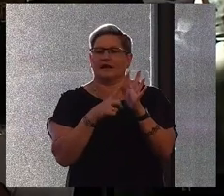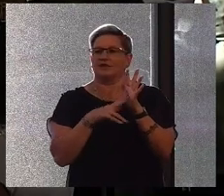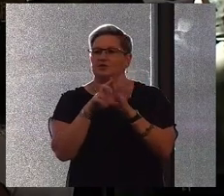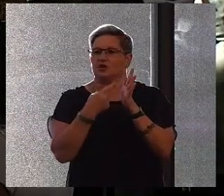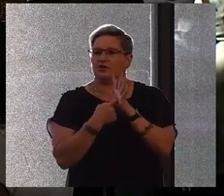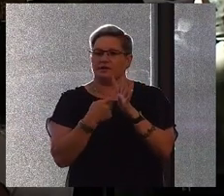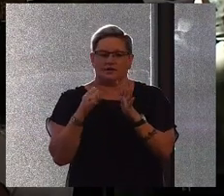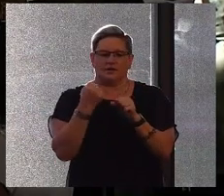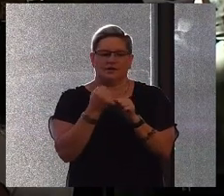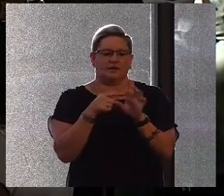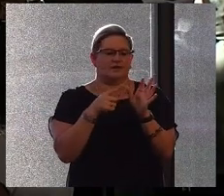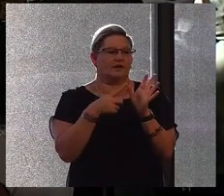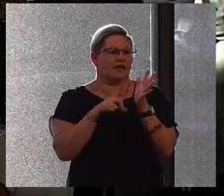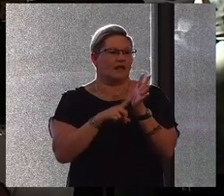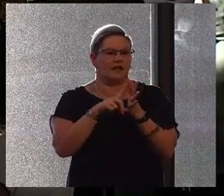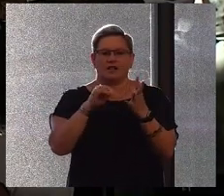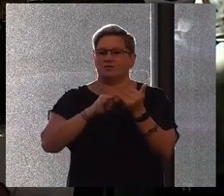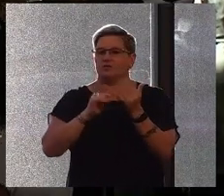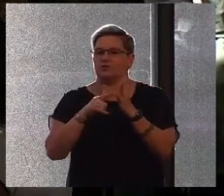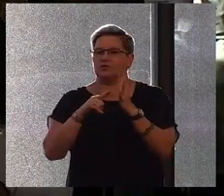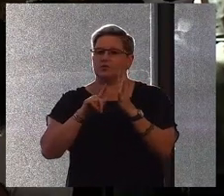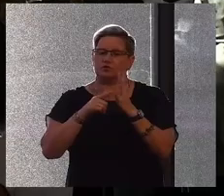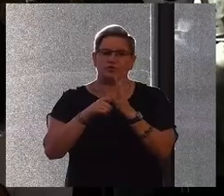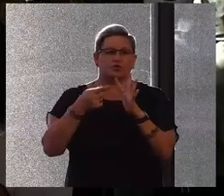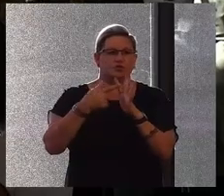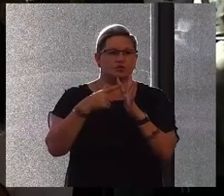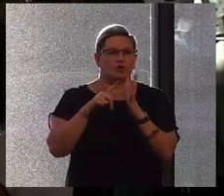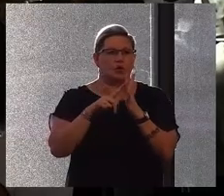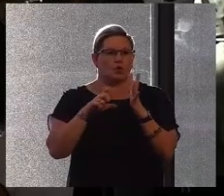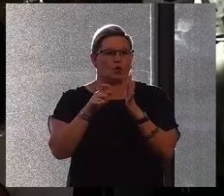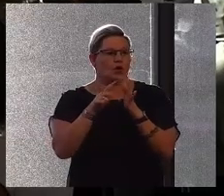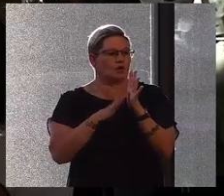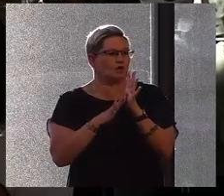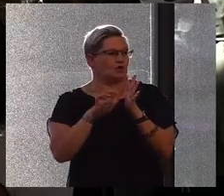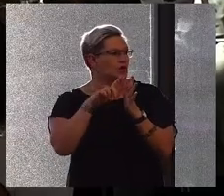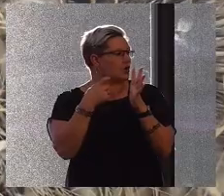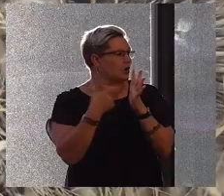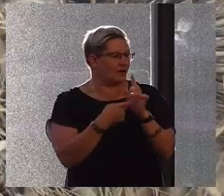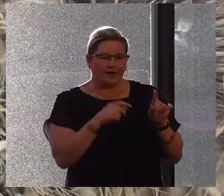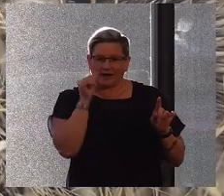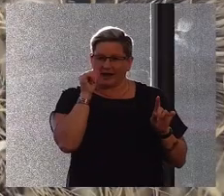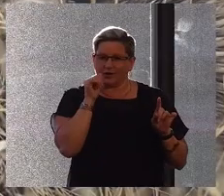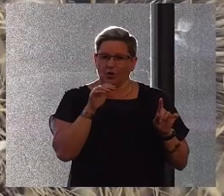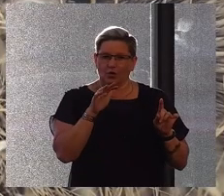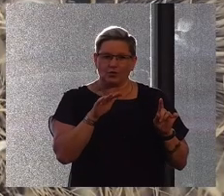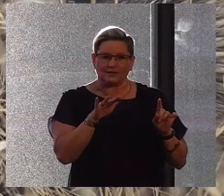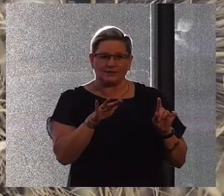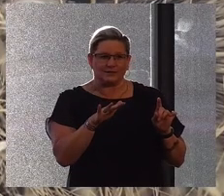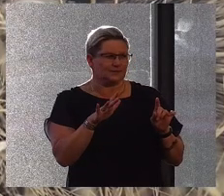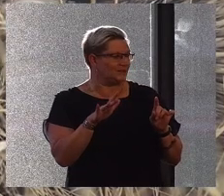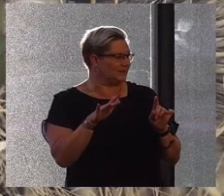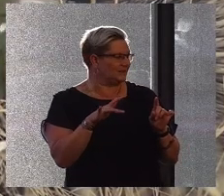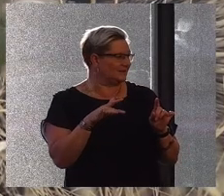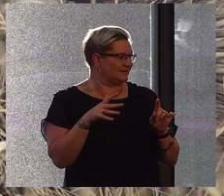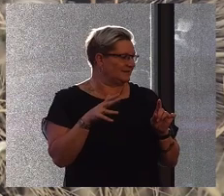Austin, Sue O'Connor, and I know I'm breaking rank a little here